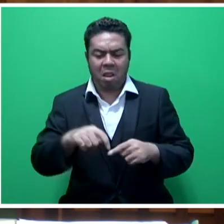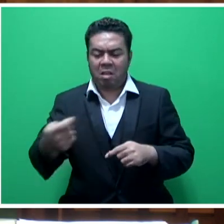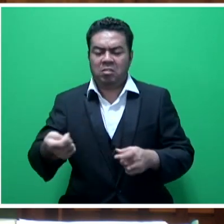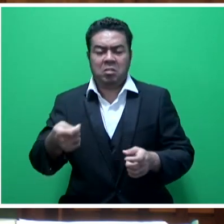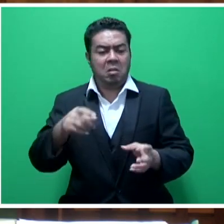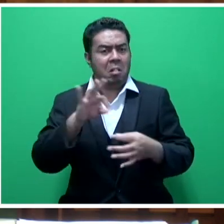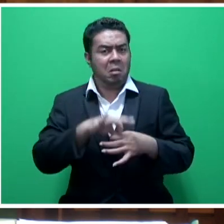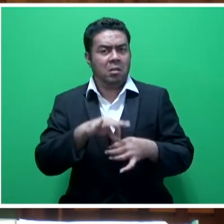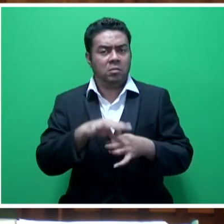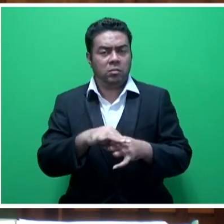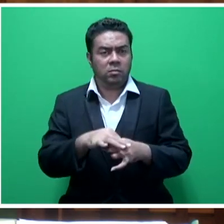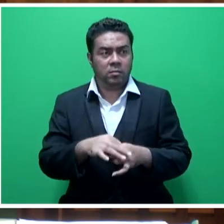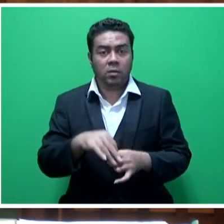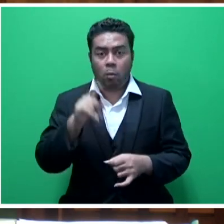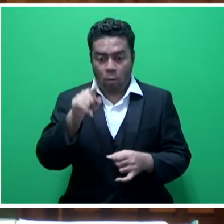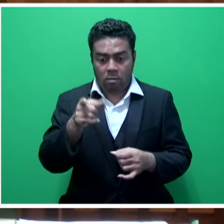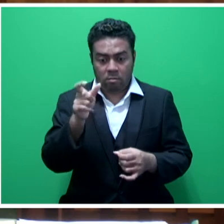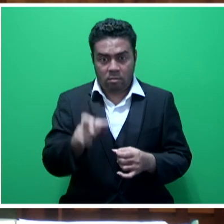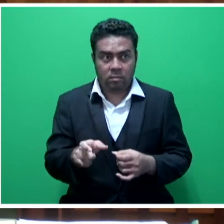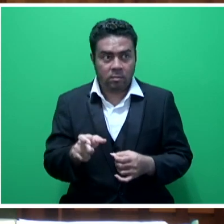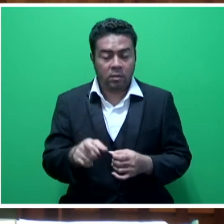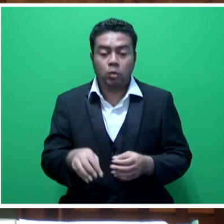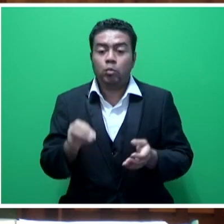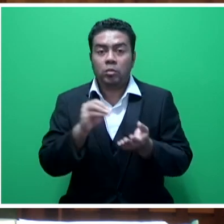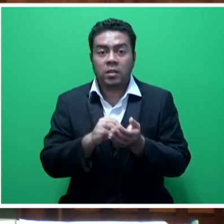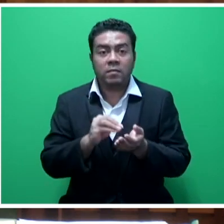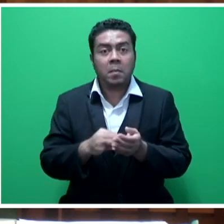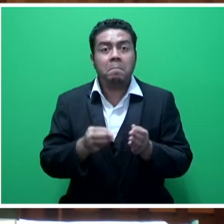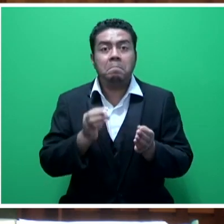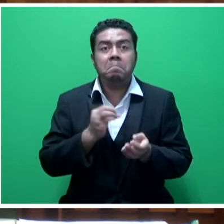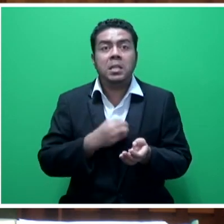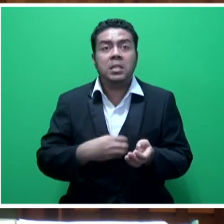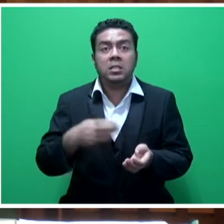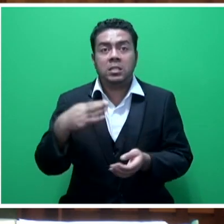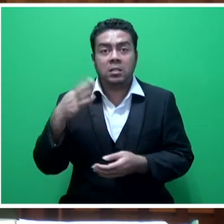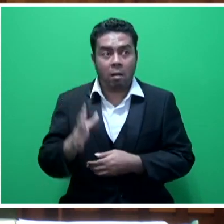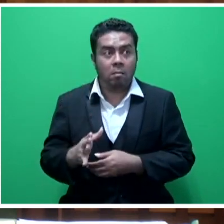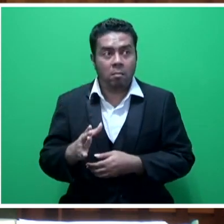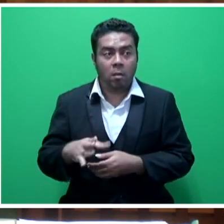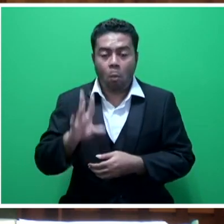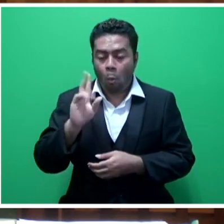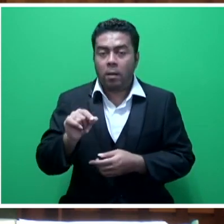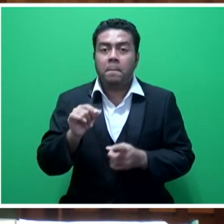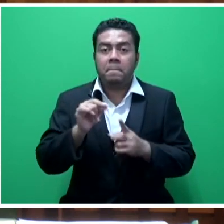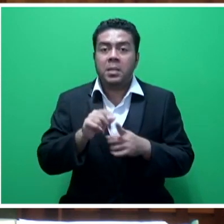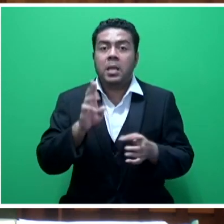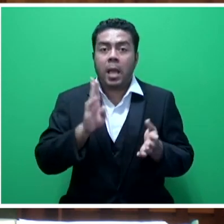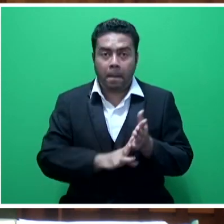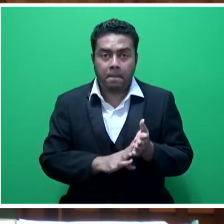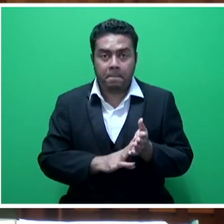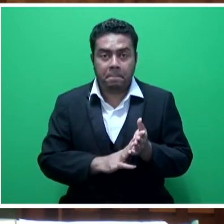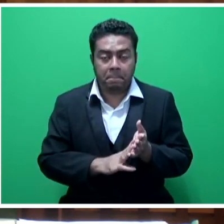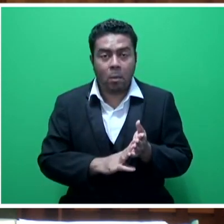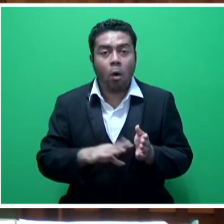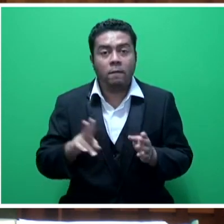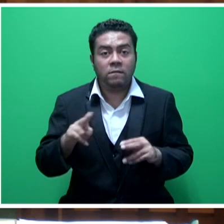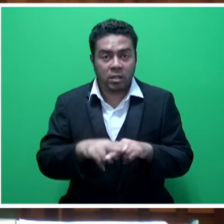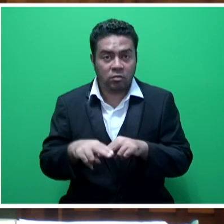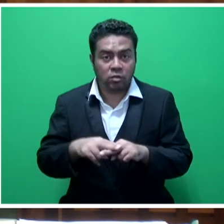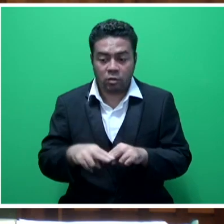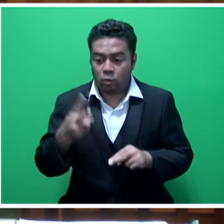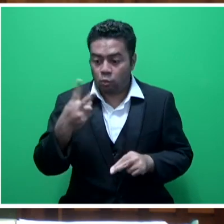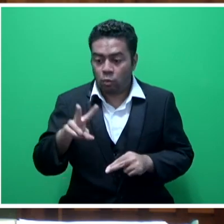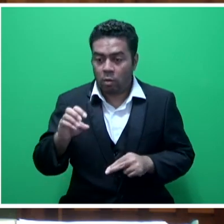of these dishonest hypocrites used to serve as a minister for finance, and indeed at once was the Prime Minister of Fiji. In